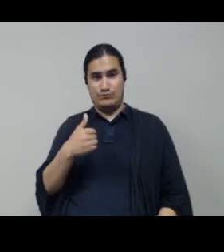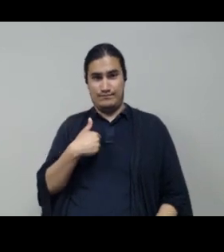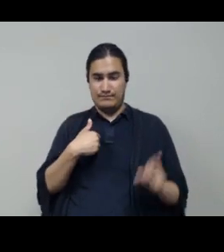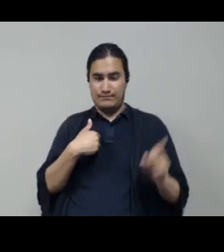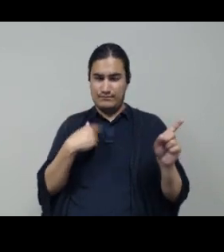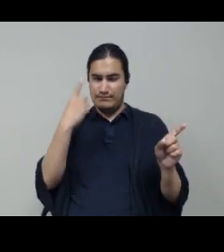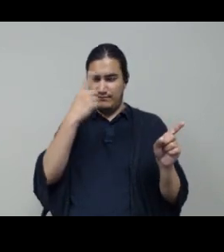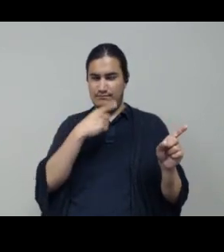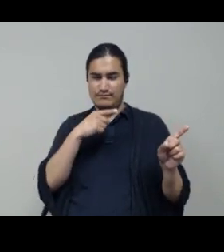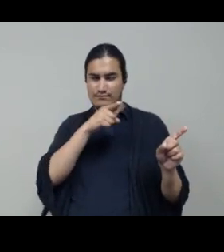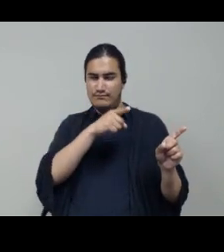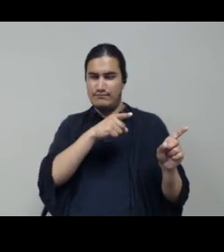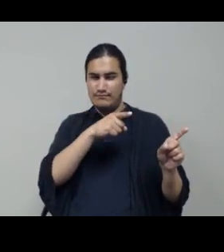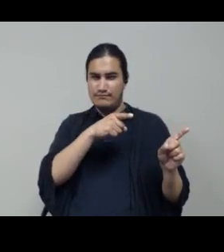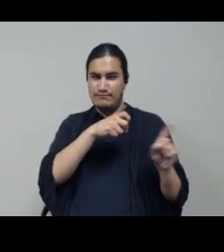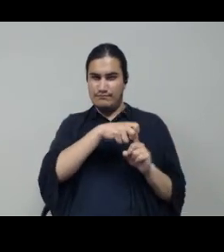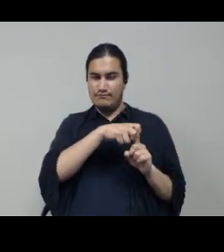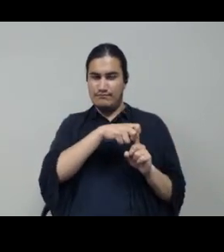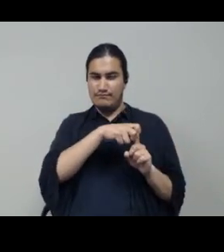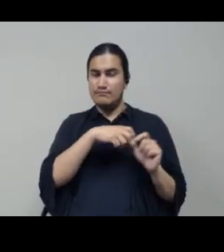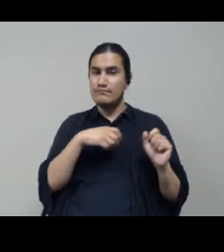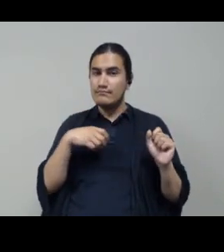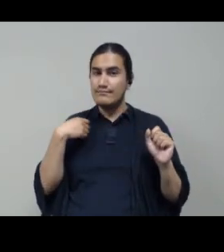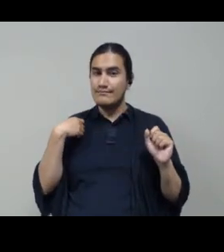face. Oh.